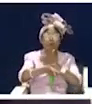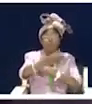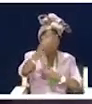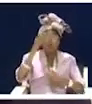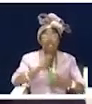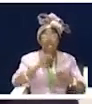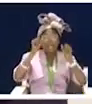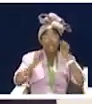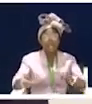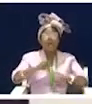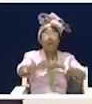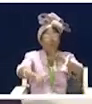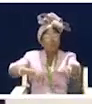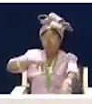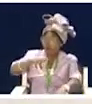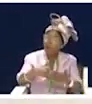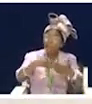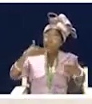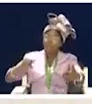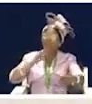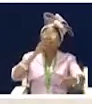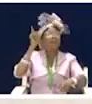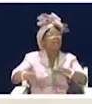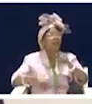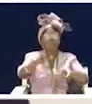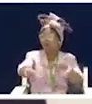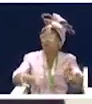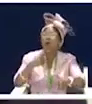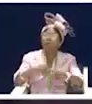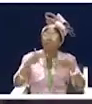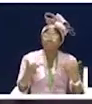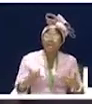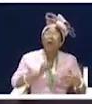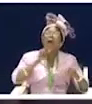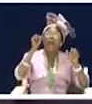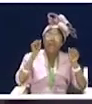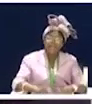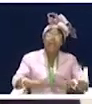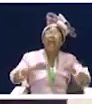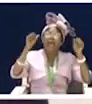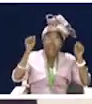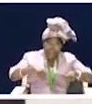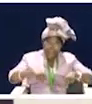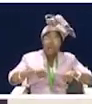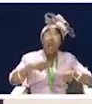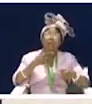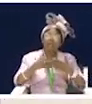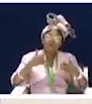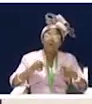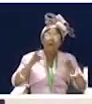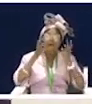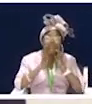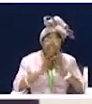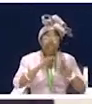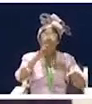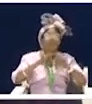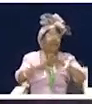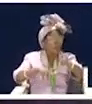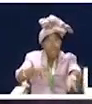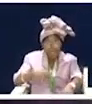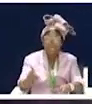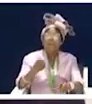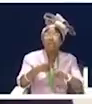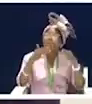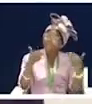walk. Before, I couldn't walk 2 minutes. I would be tired. I would be weeping. I would be crying. But today, I can walk.